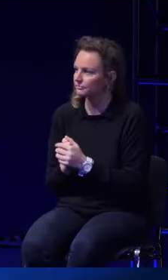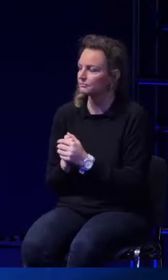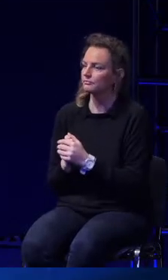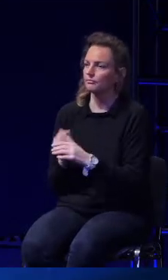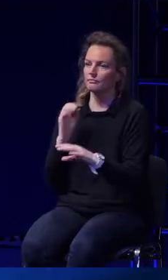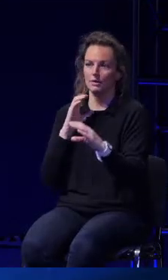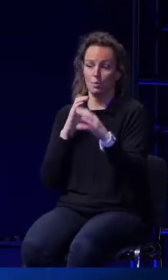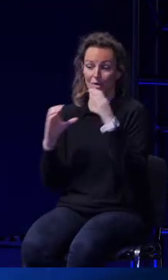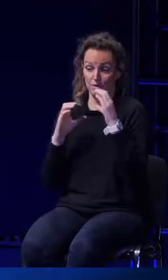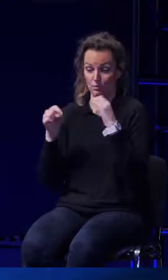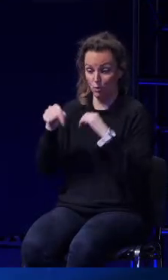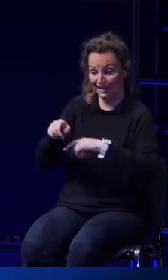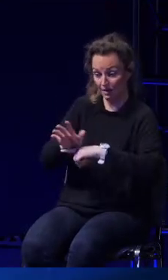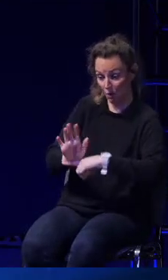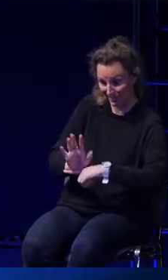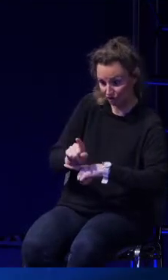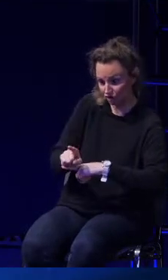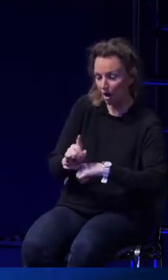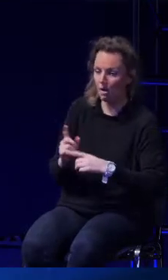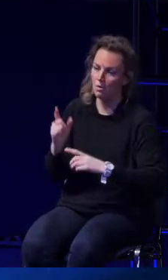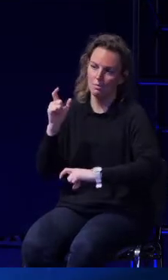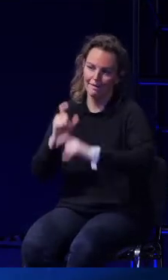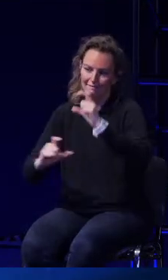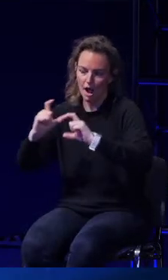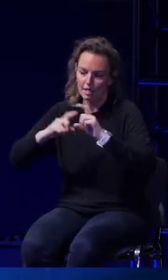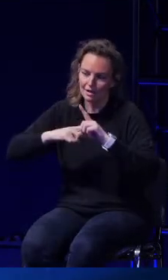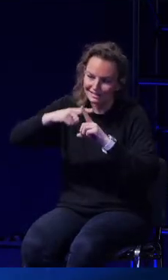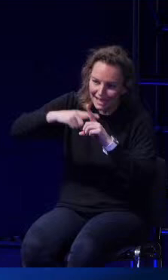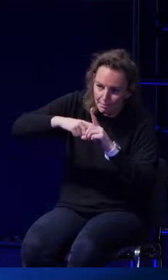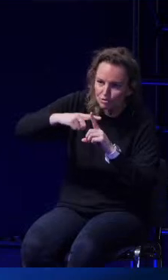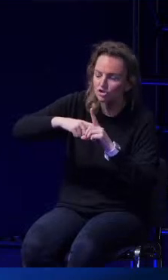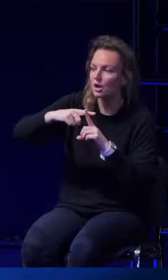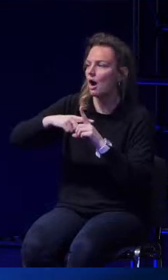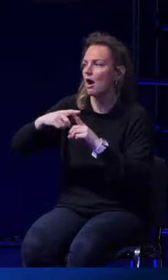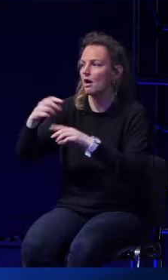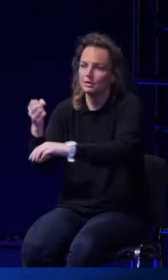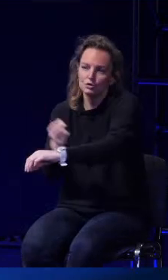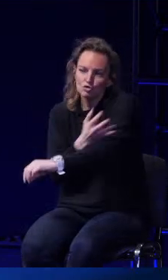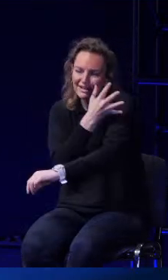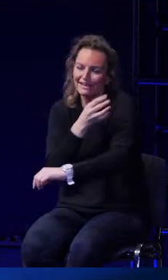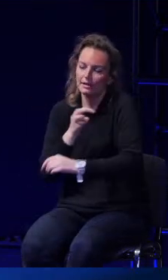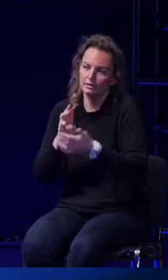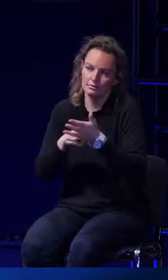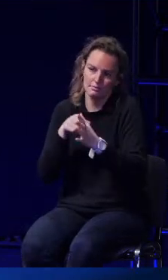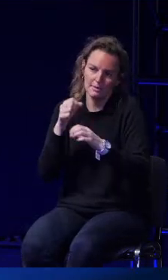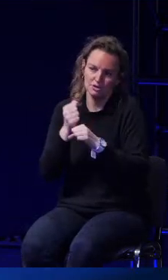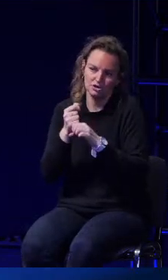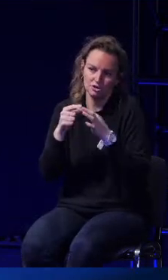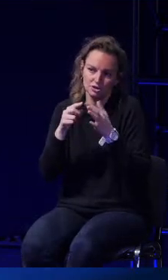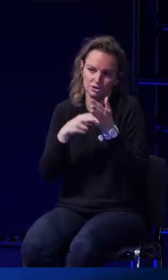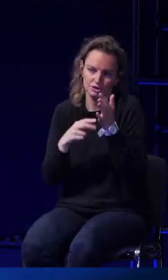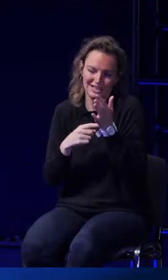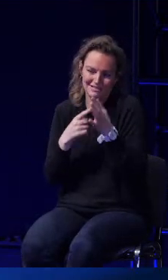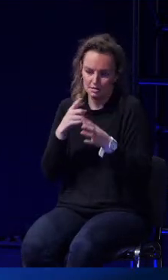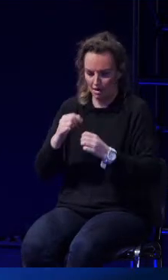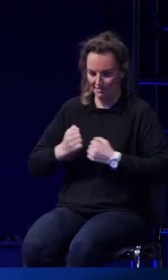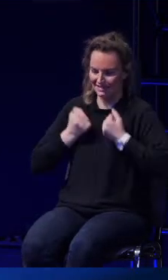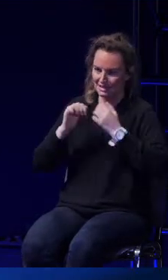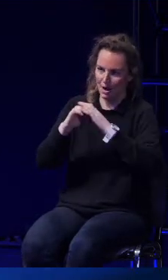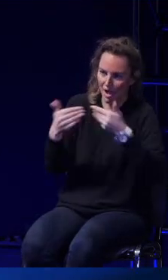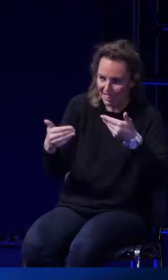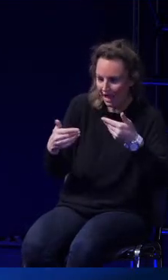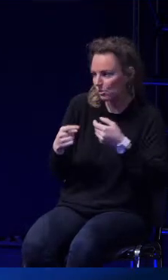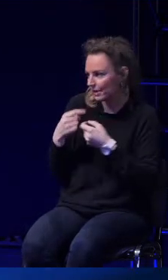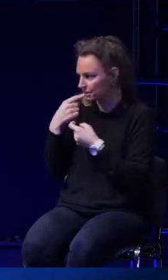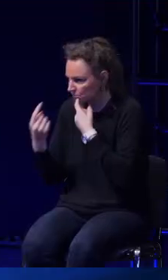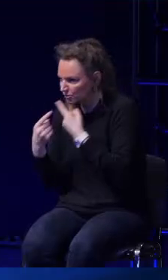this show in terms of color, temperature, and green, magenta. That tends to be our sort of language.